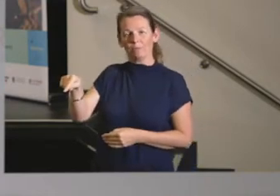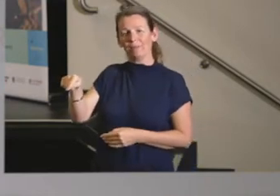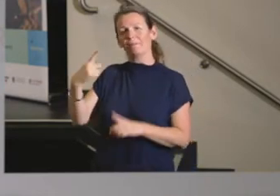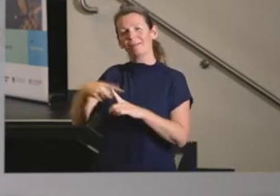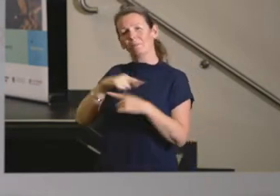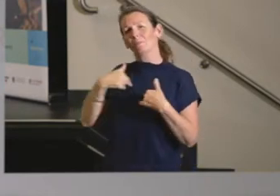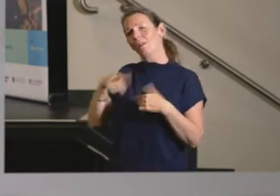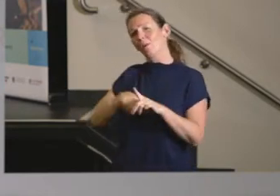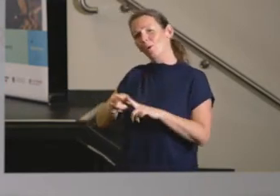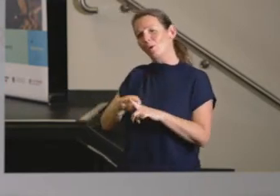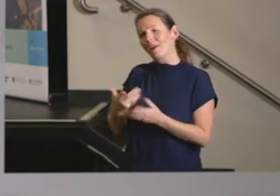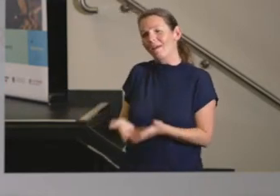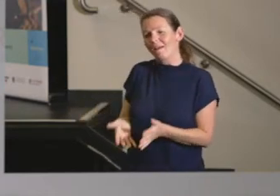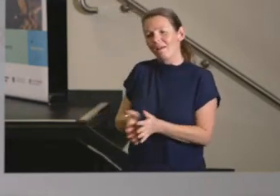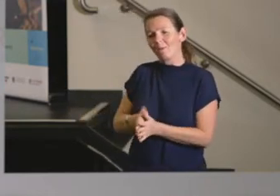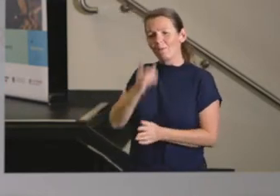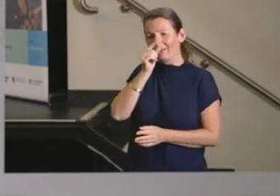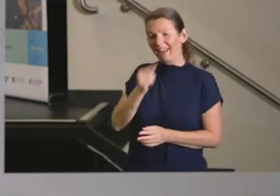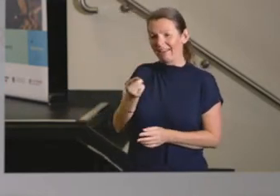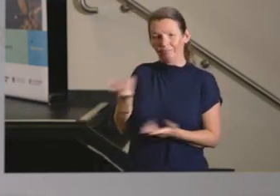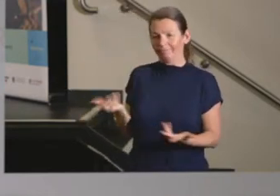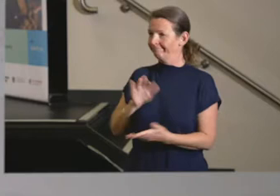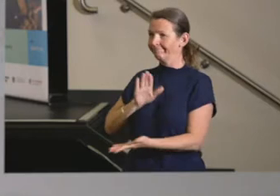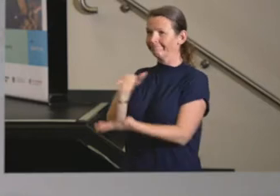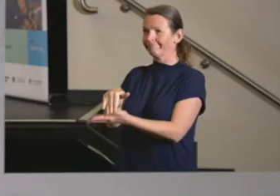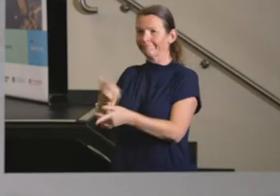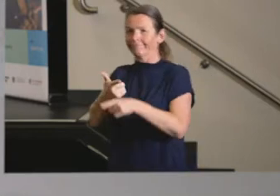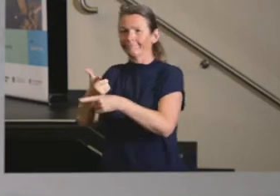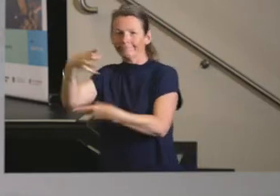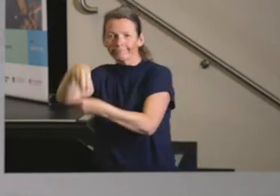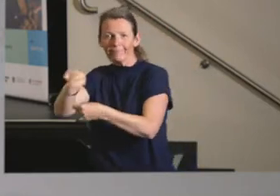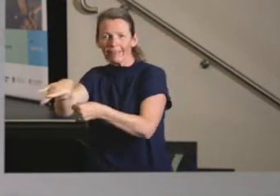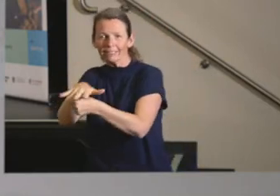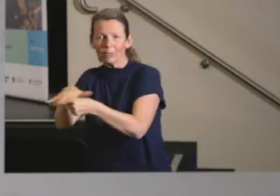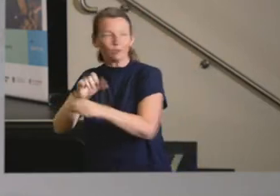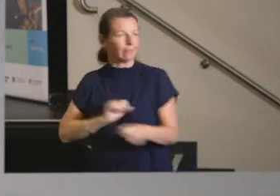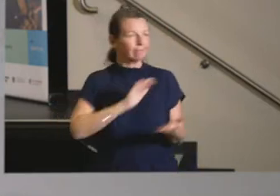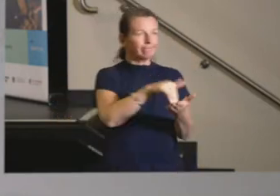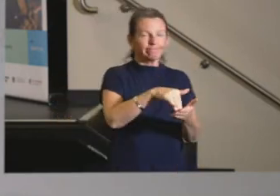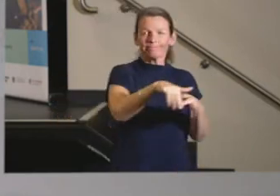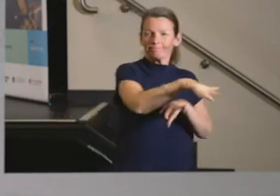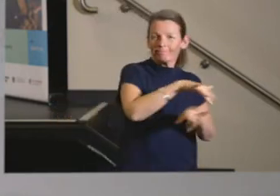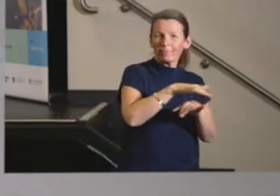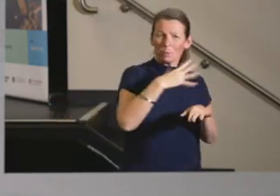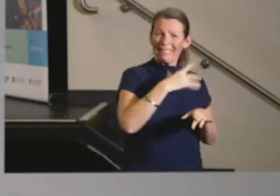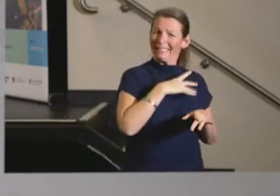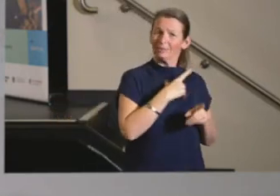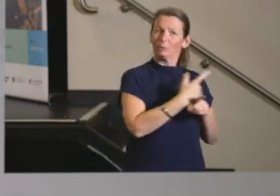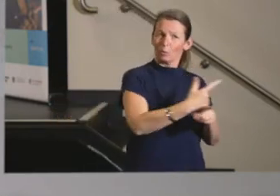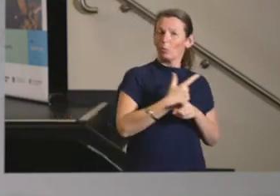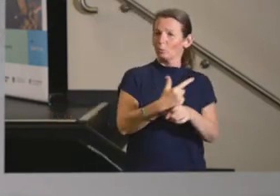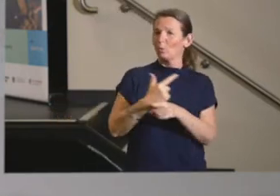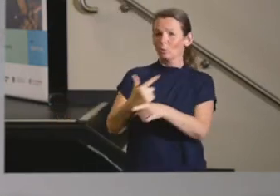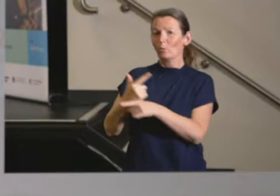to step between those different spaces in order to get the legitimacy to speak into those spaces, to influence